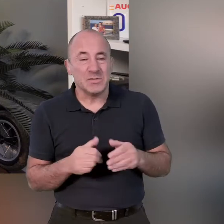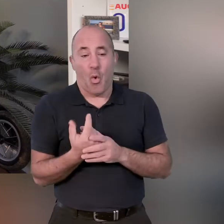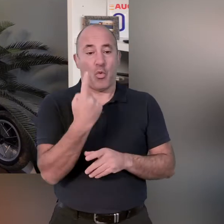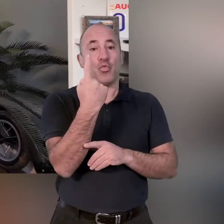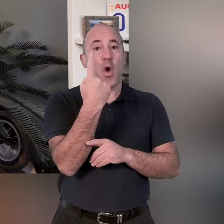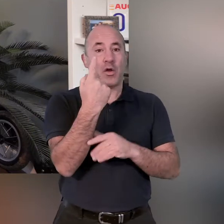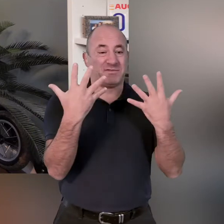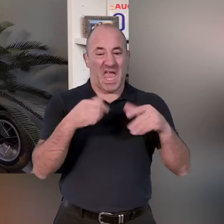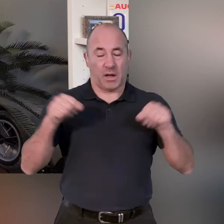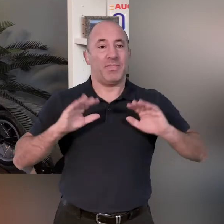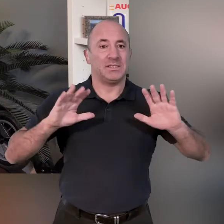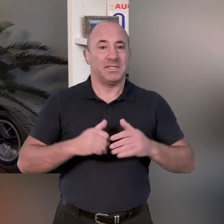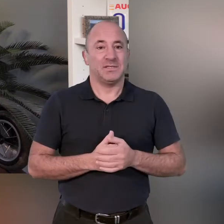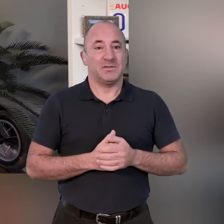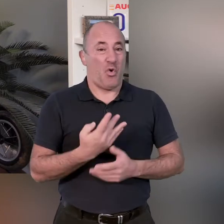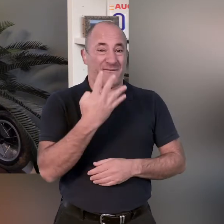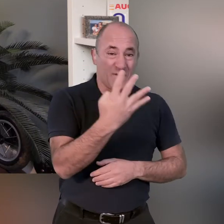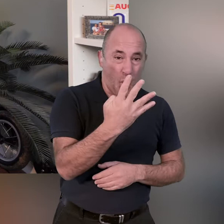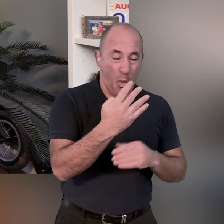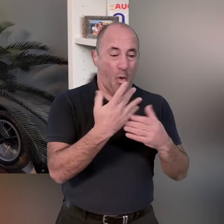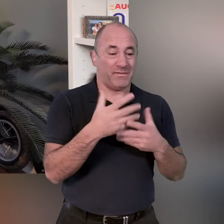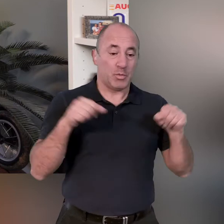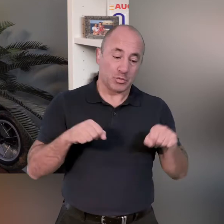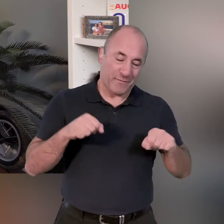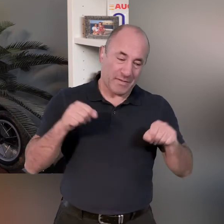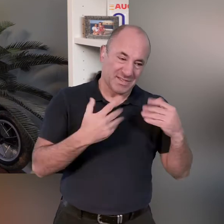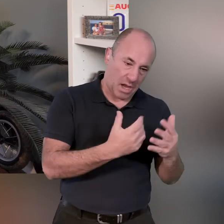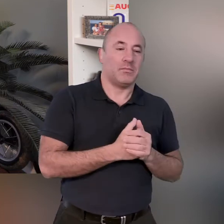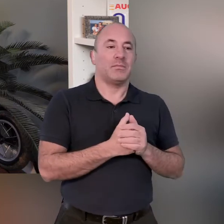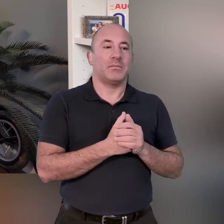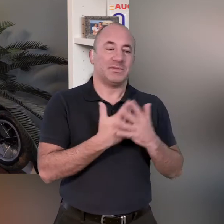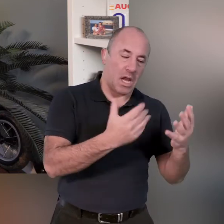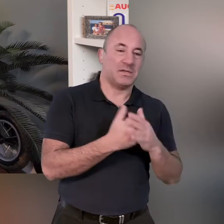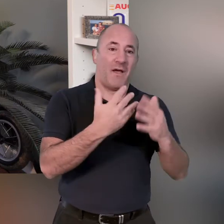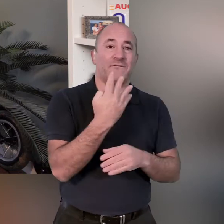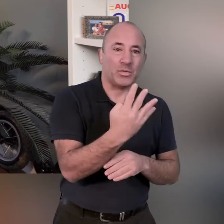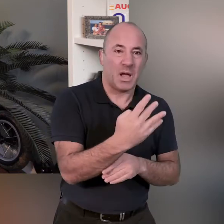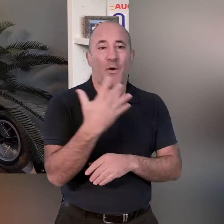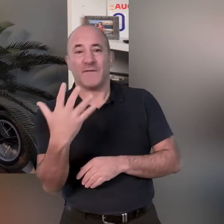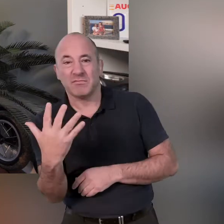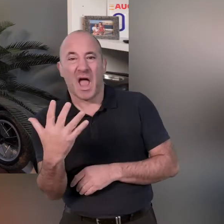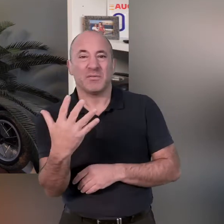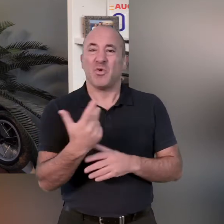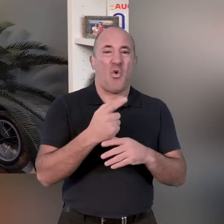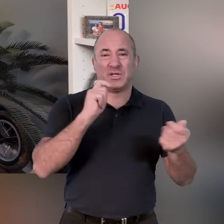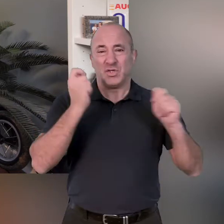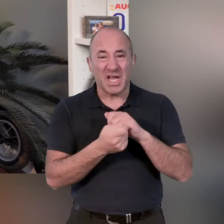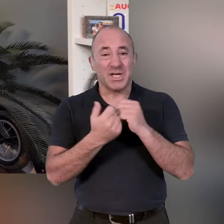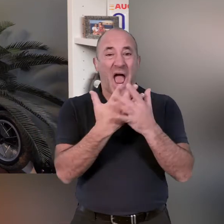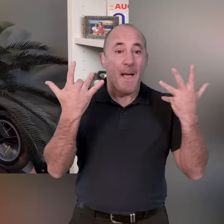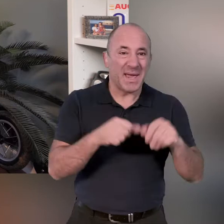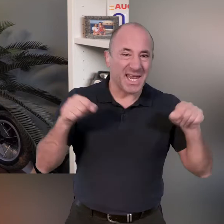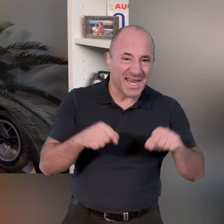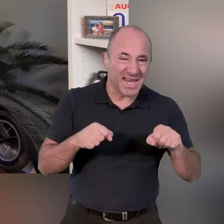So you can just do 1 set of 10. You can do 4 sets, 5 sets of 10. Or the other thing you can do is change